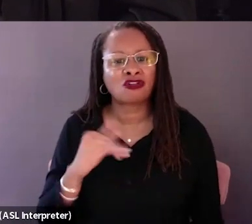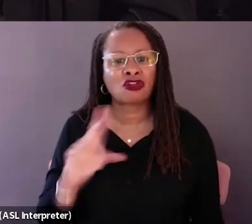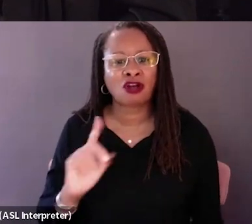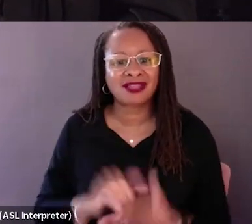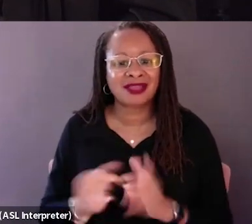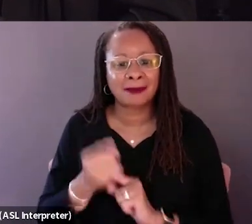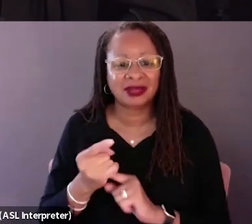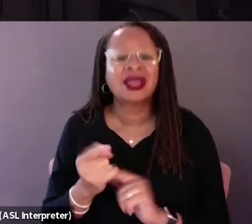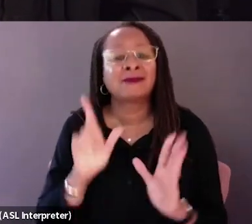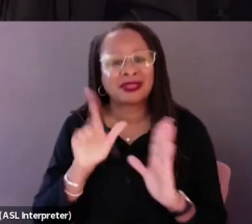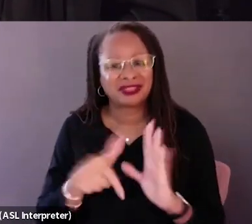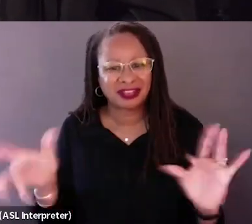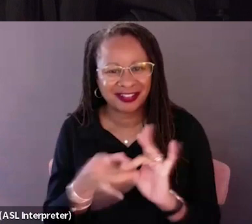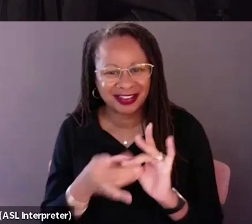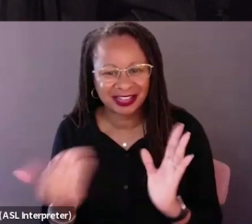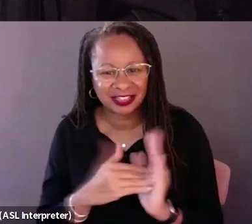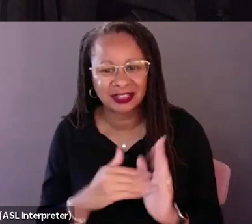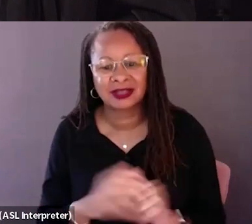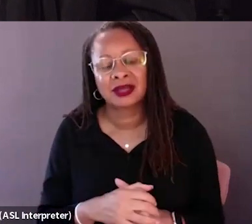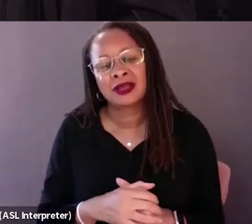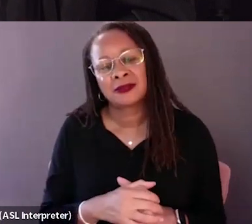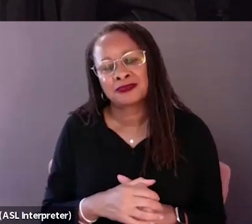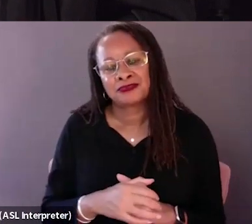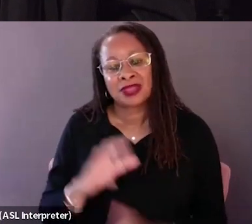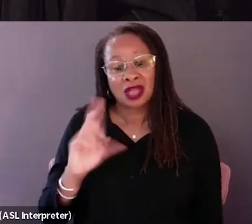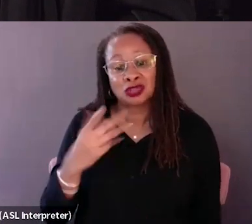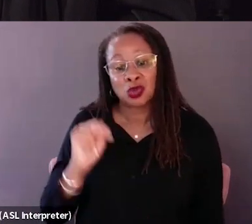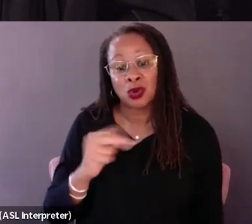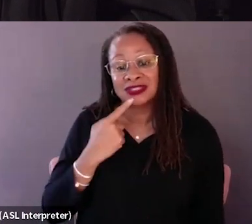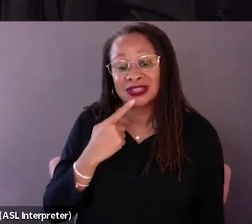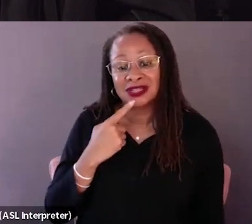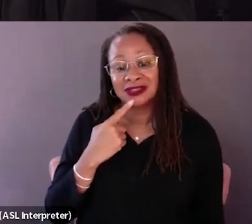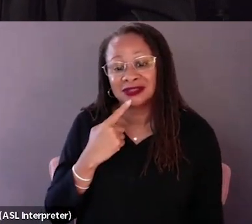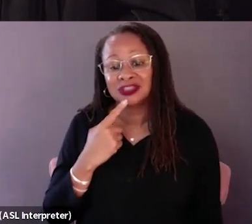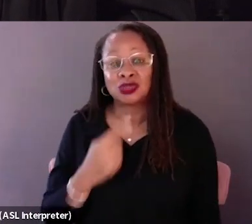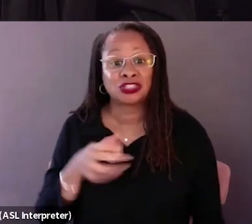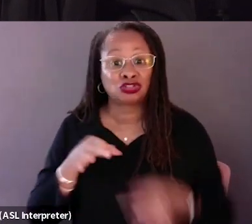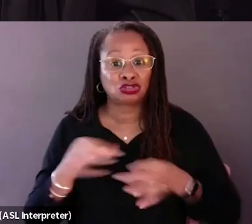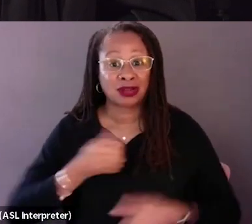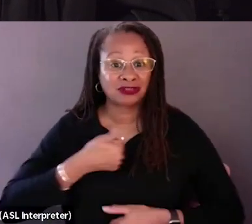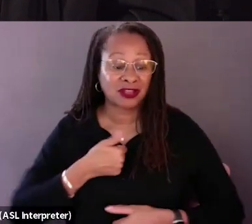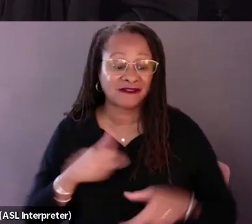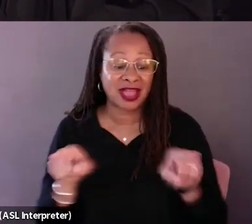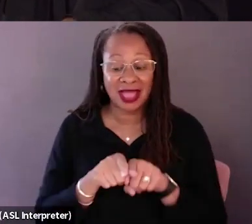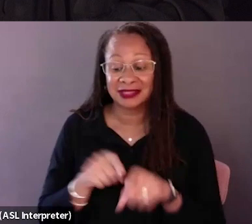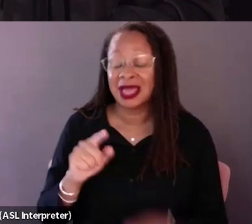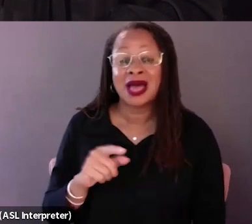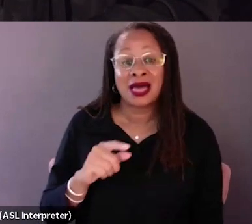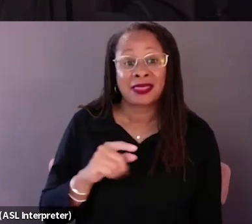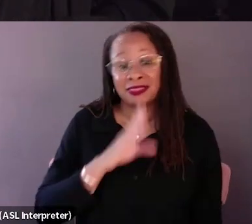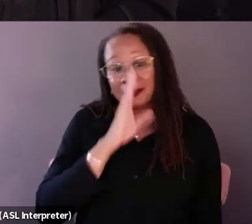did rekindle later on. She did say she would describe herself as like the plain brown wren, and Jackie was like in